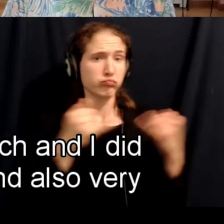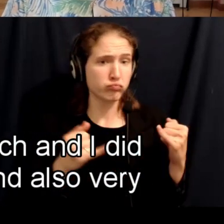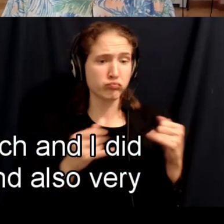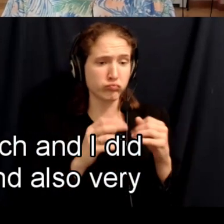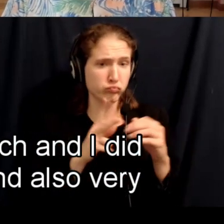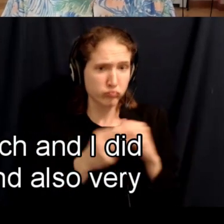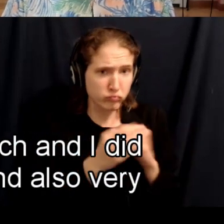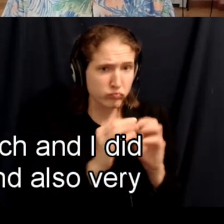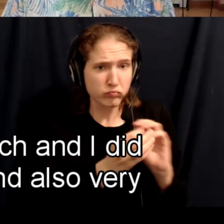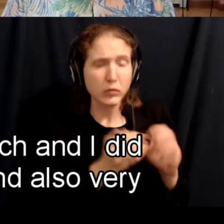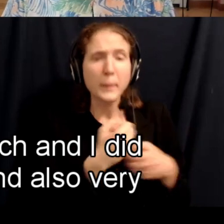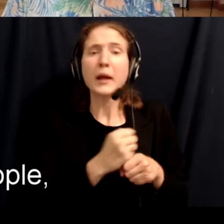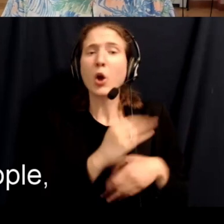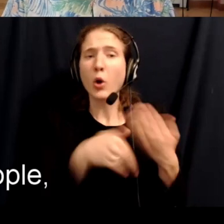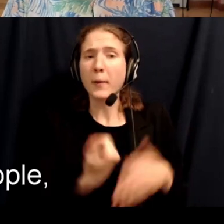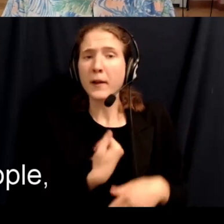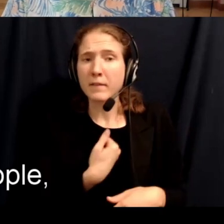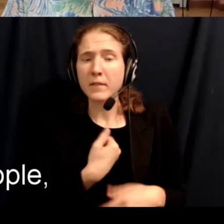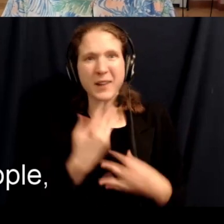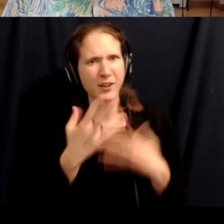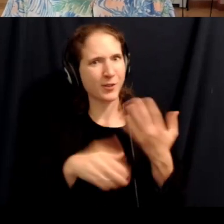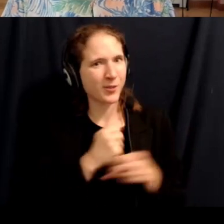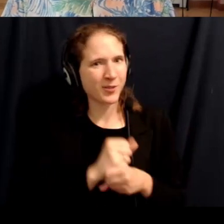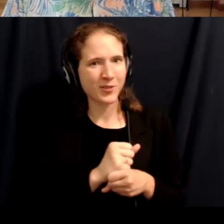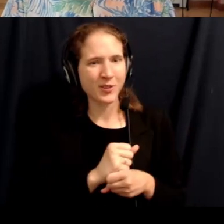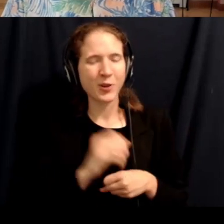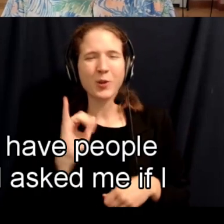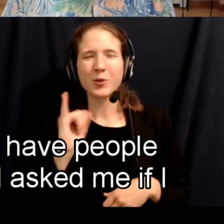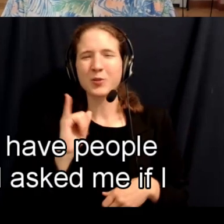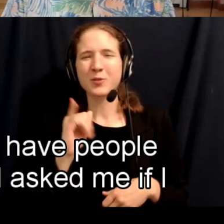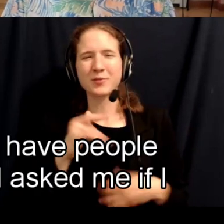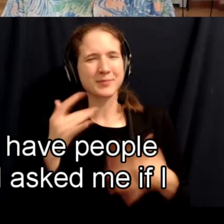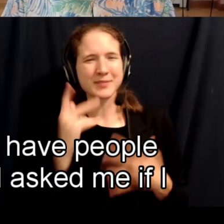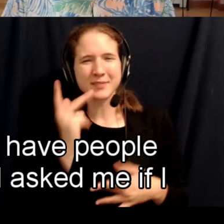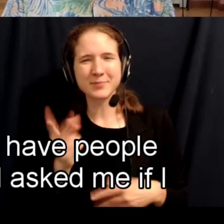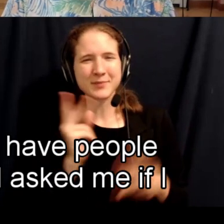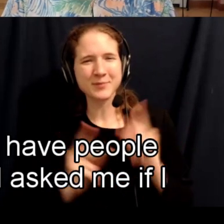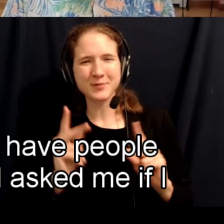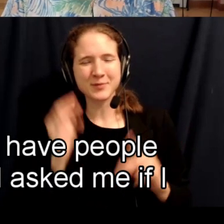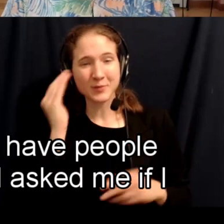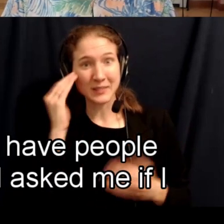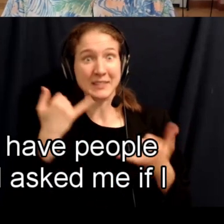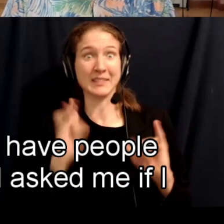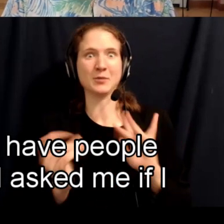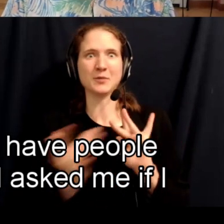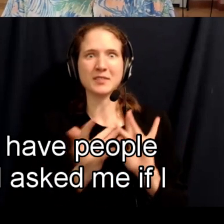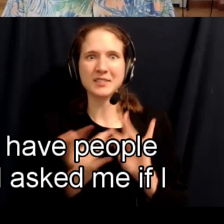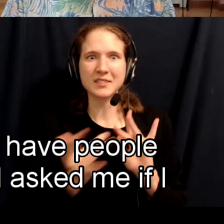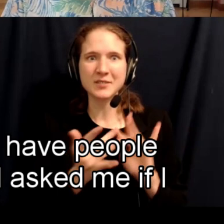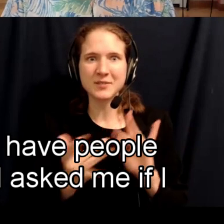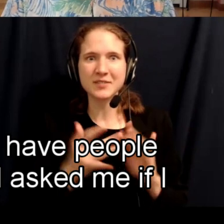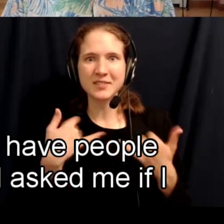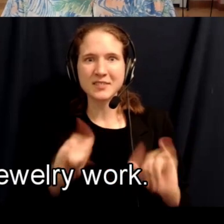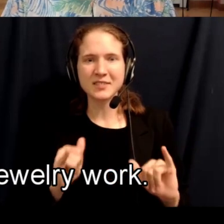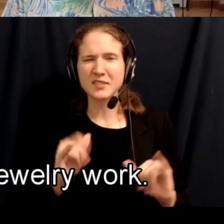many years. And also very exciting to see people, still reach. I still have people have reached out to